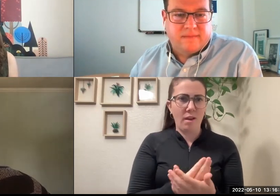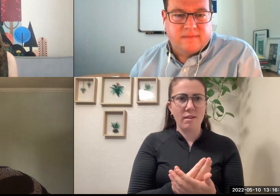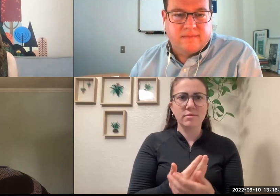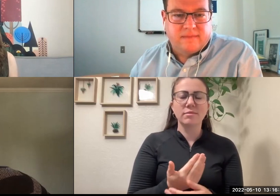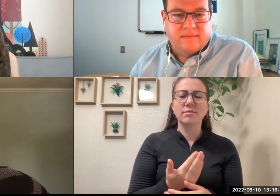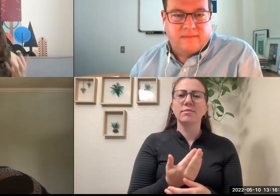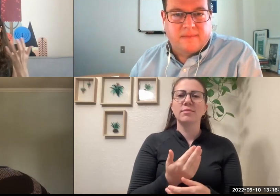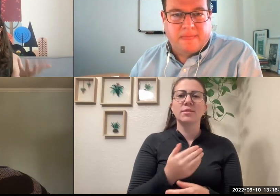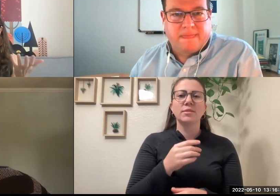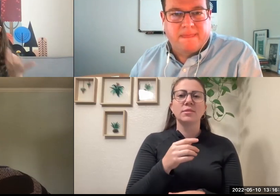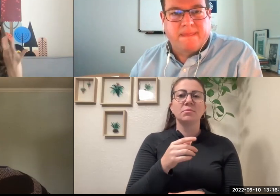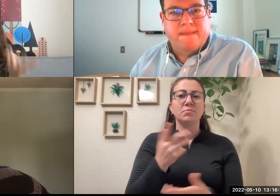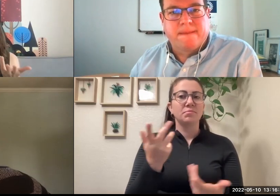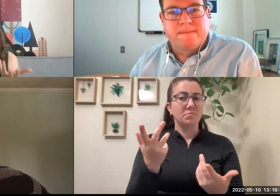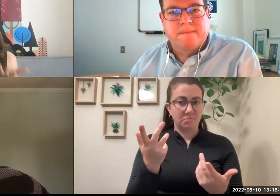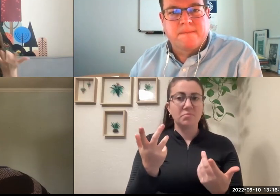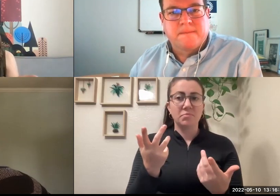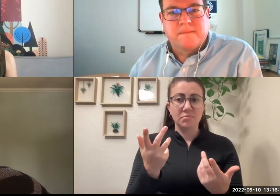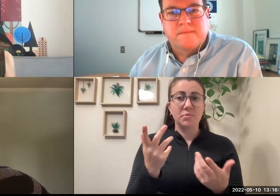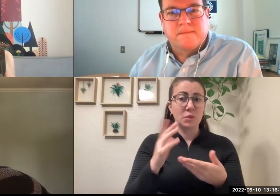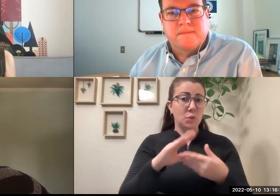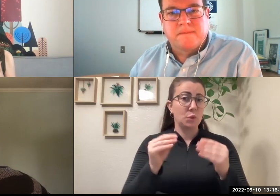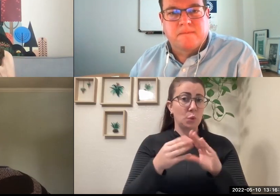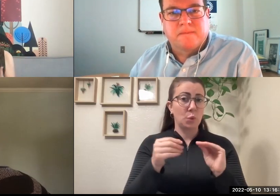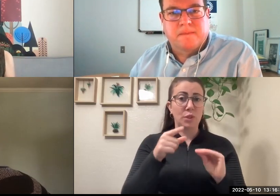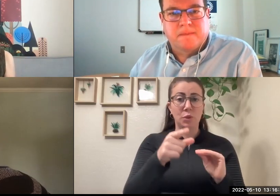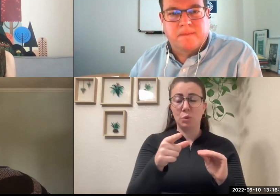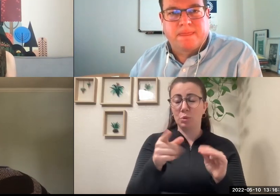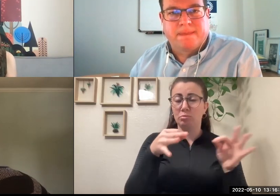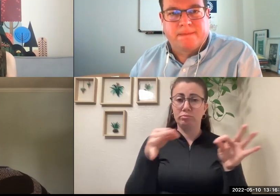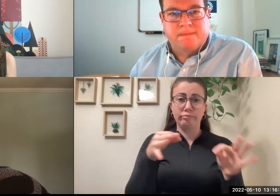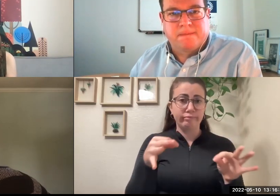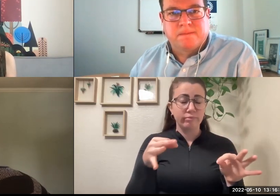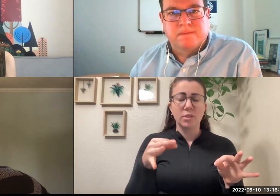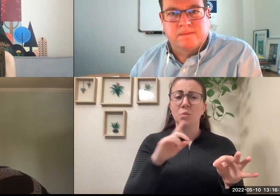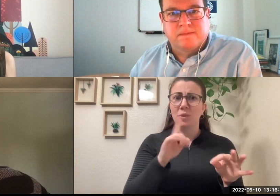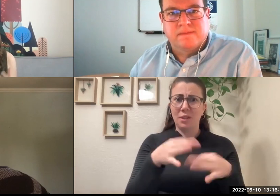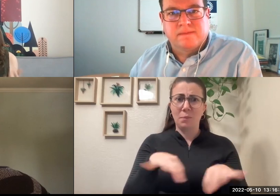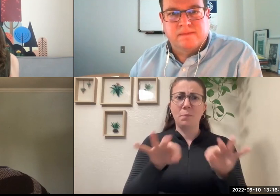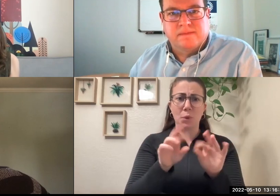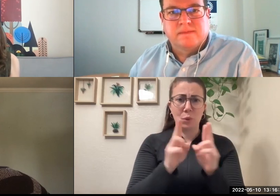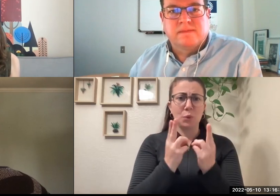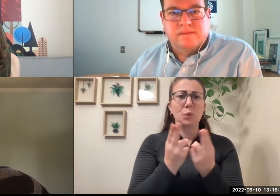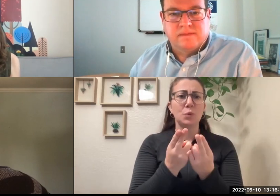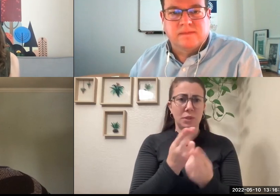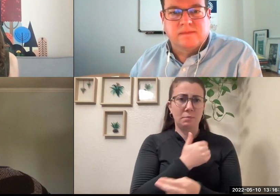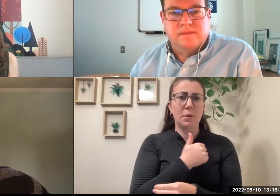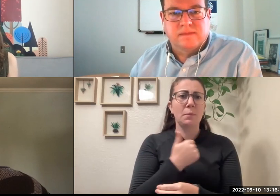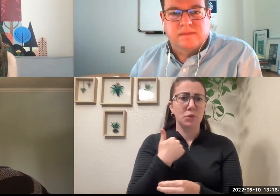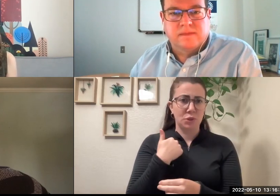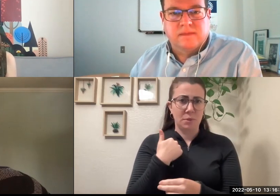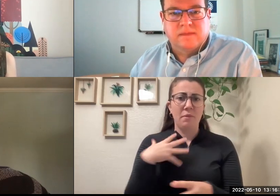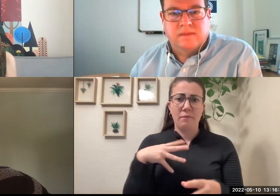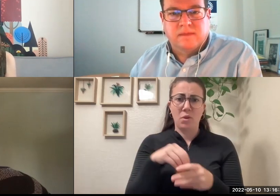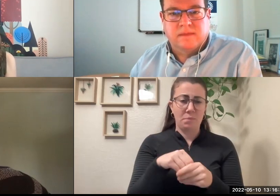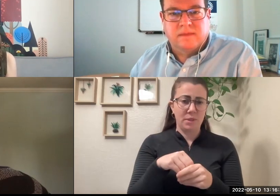asking you to expand. And it is that the story that you've told today makes clear how important union membership is for maintaining a middle class. You also